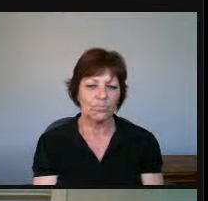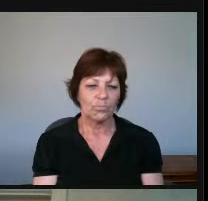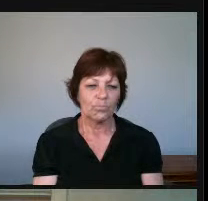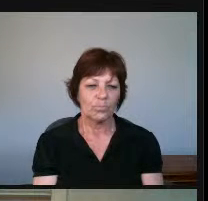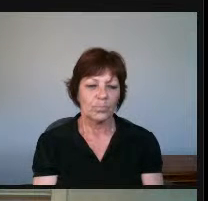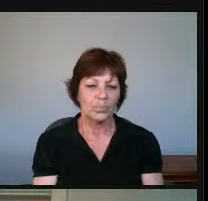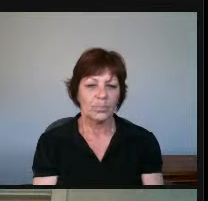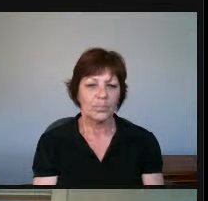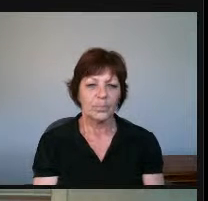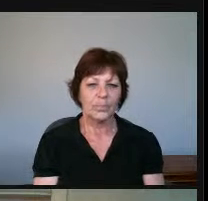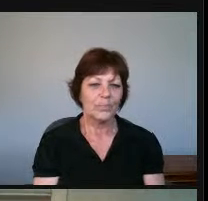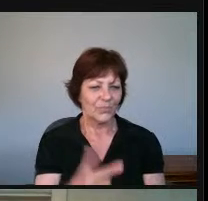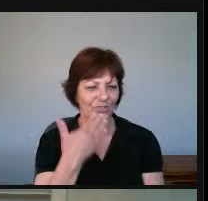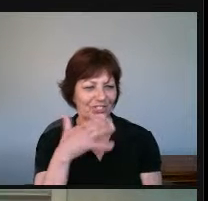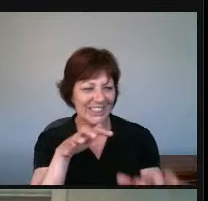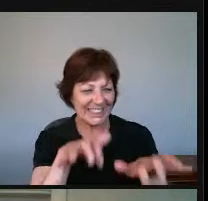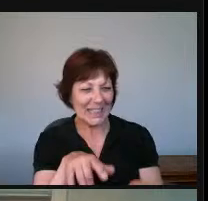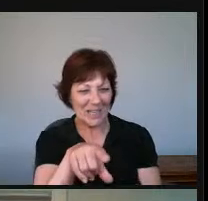You're a good typist,